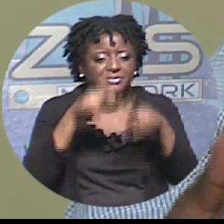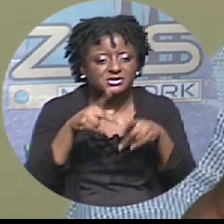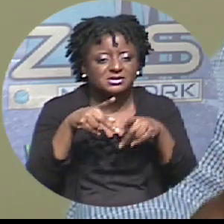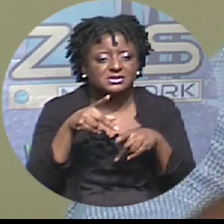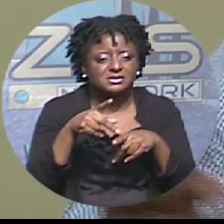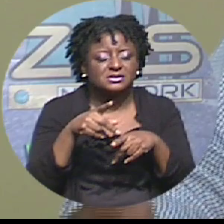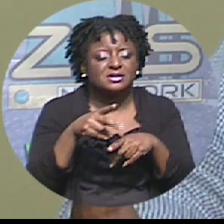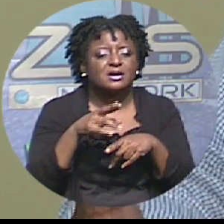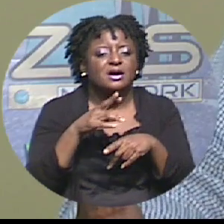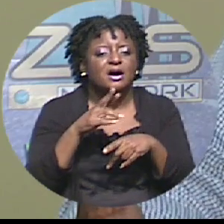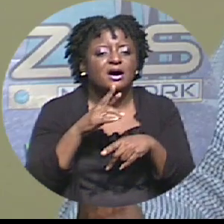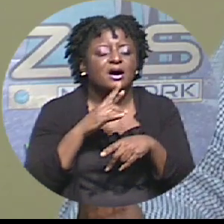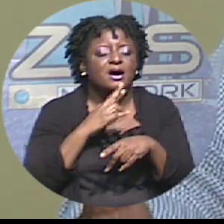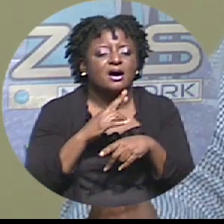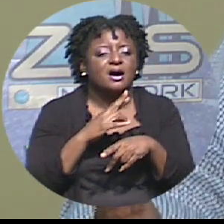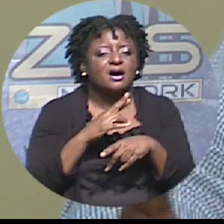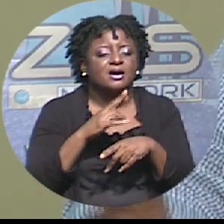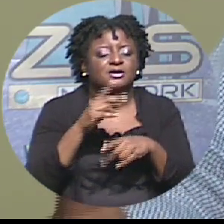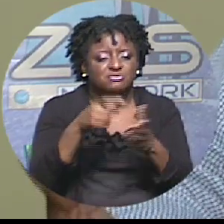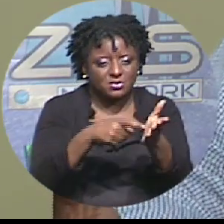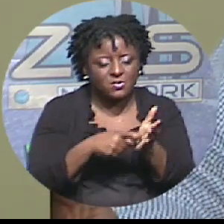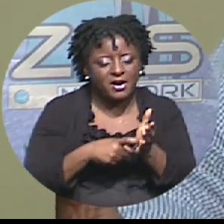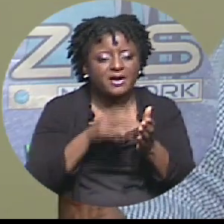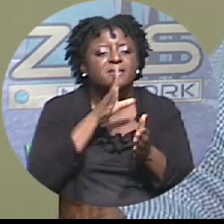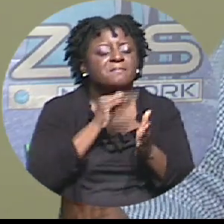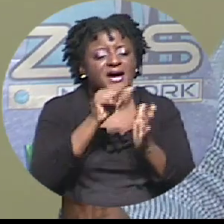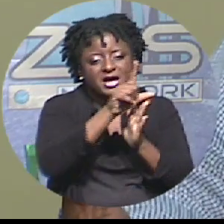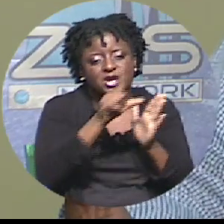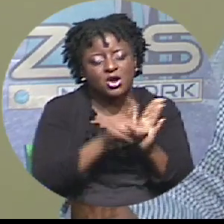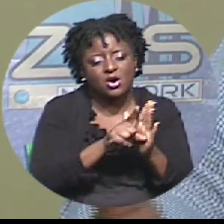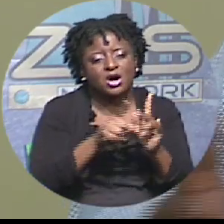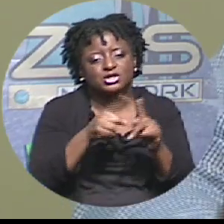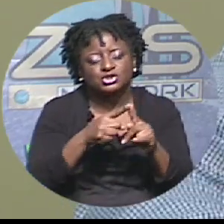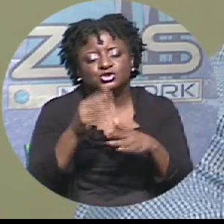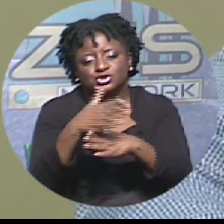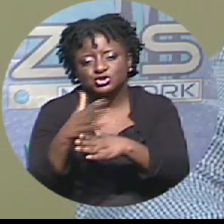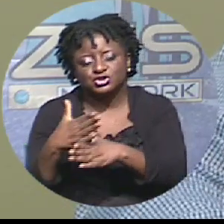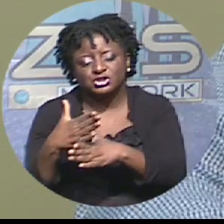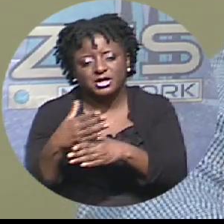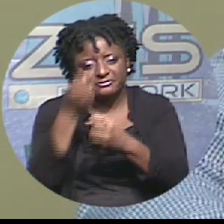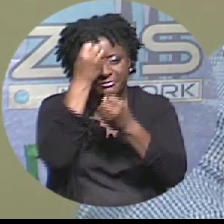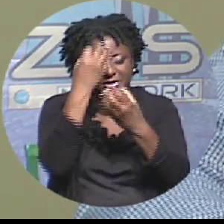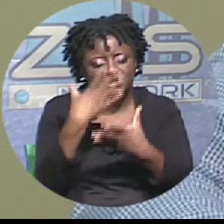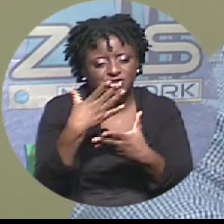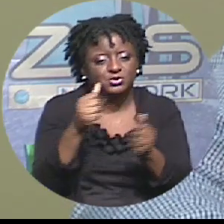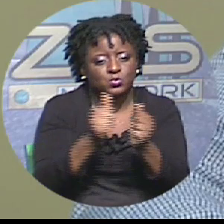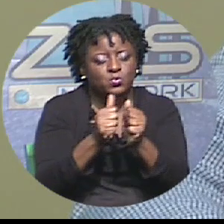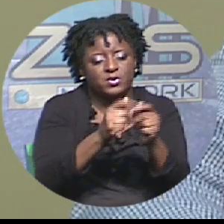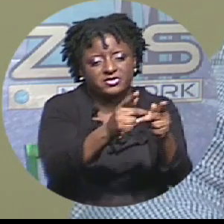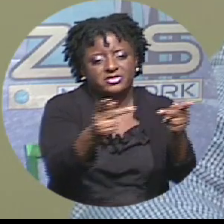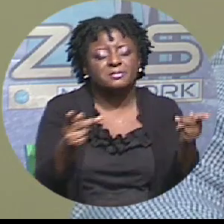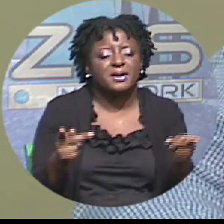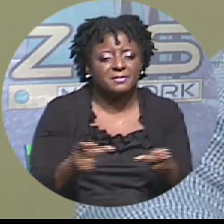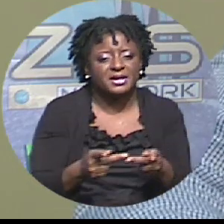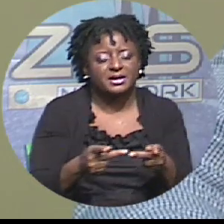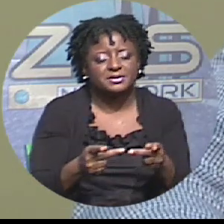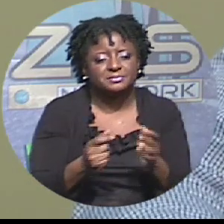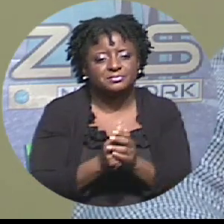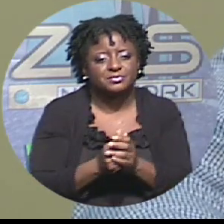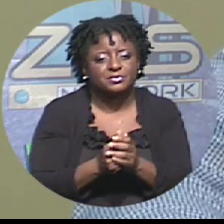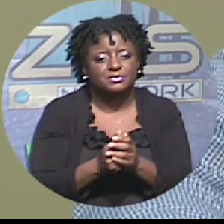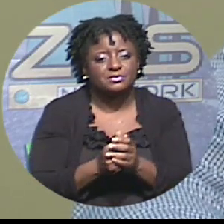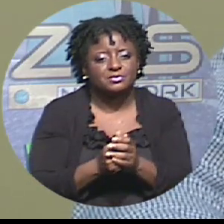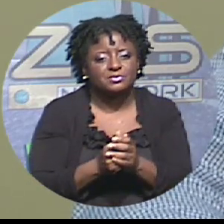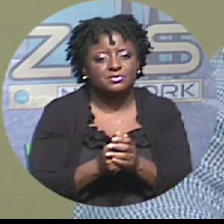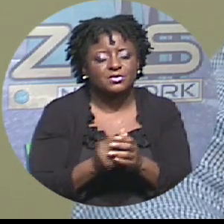law to make certain documents public. This is one of those kinds of situations, because what you don't want to happen is to wake up one